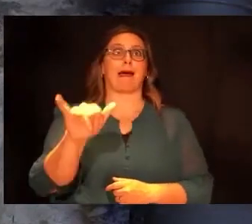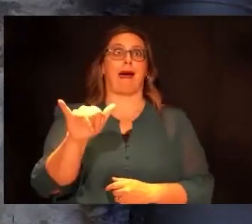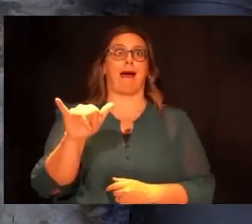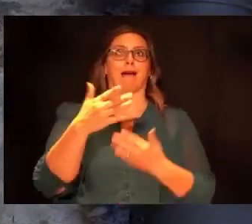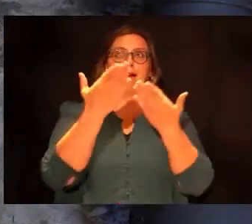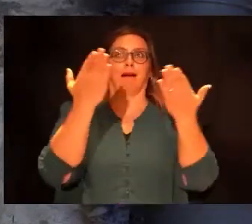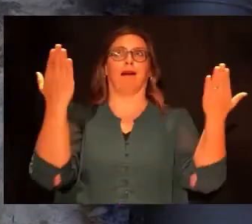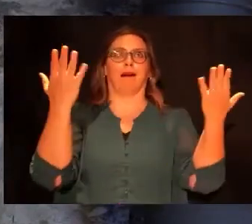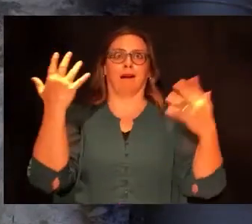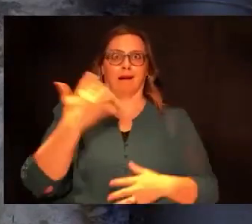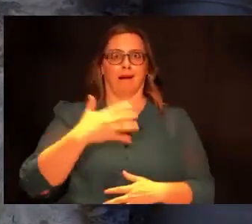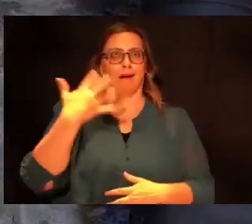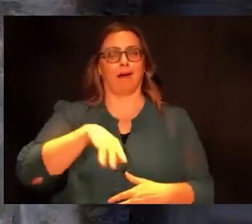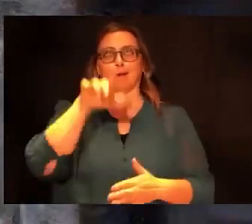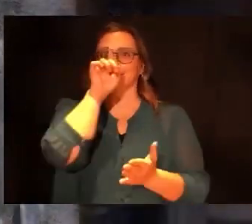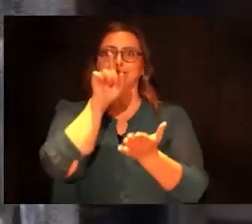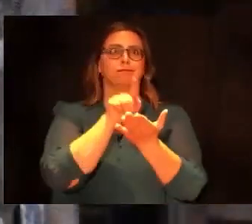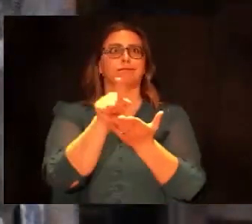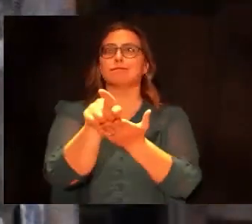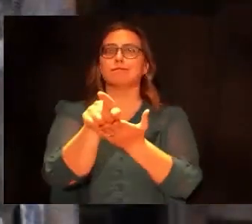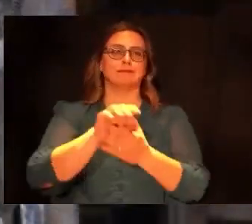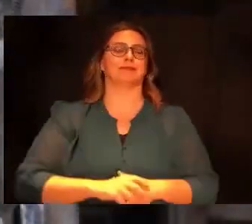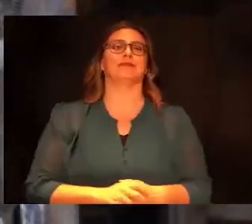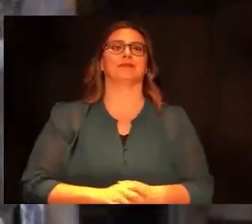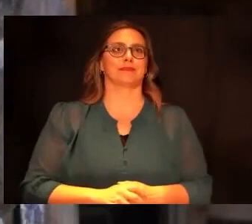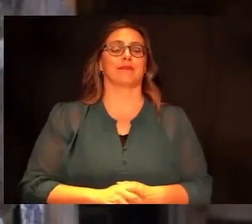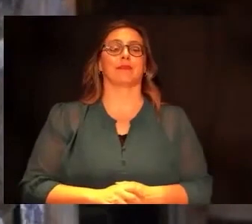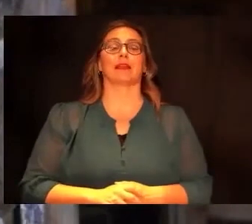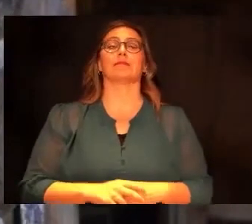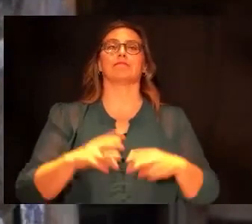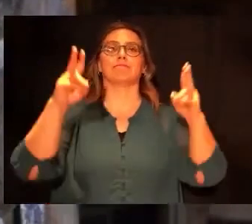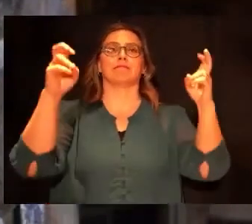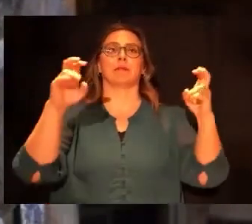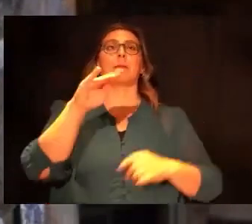I just fell in love with it. Manitoba Drive.